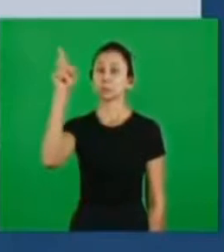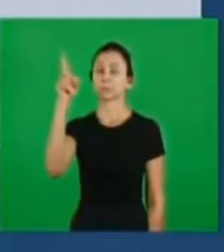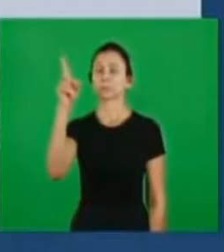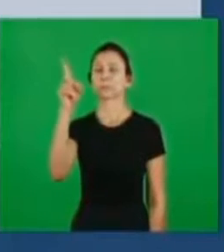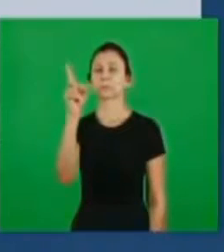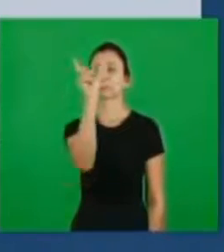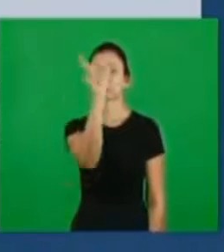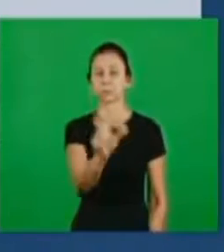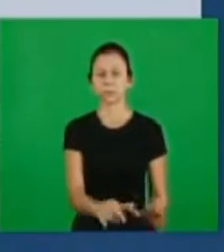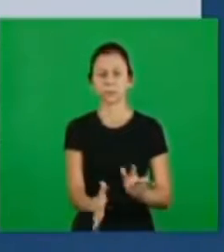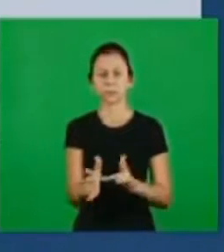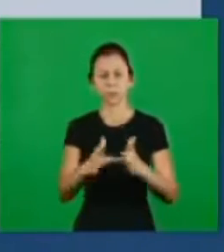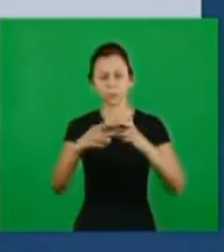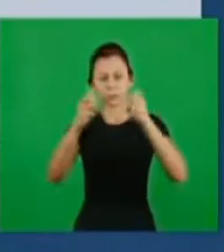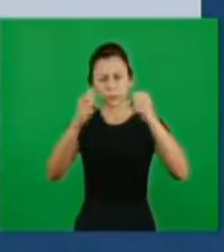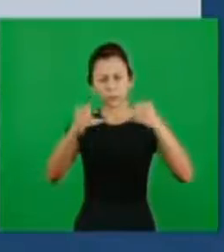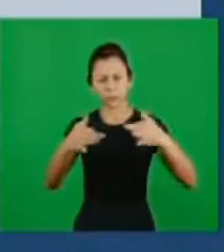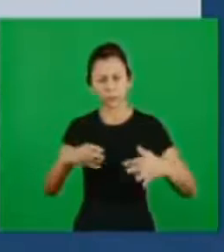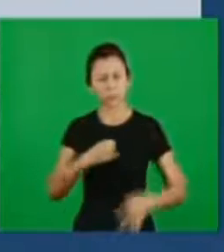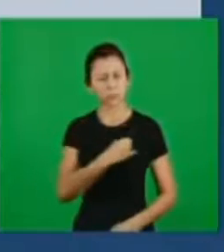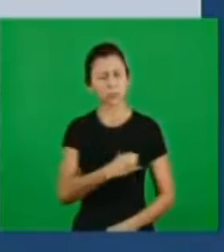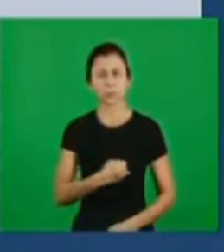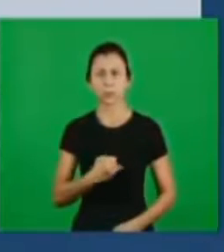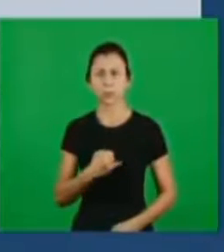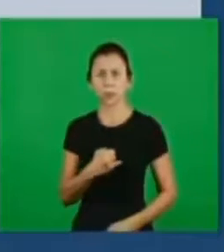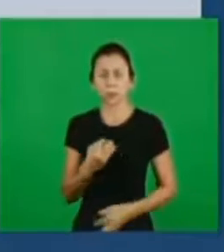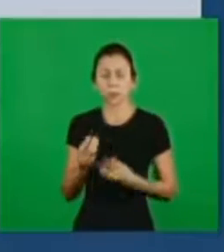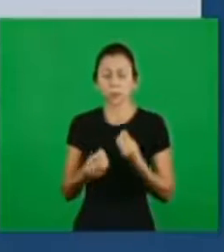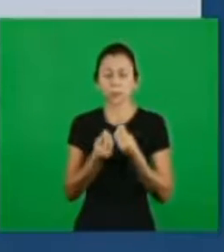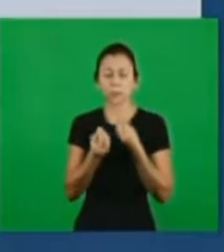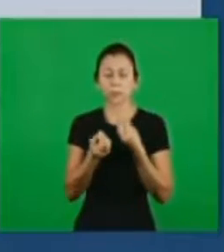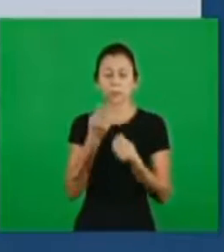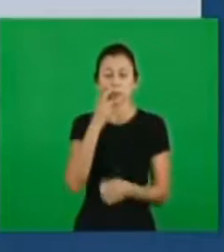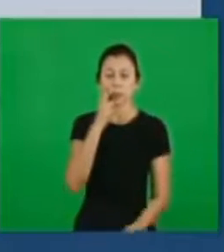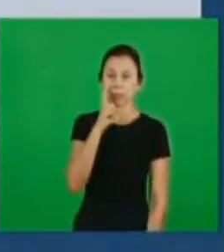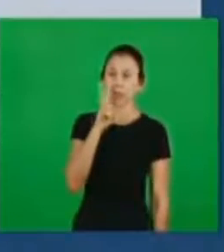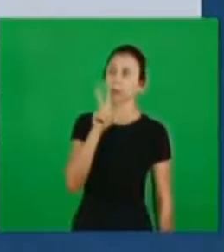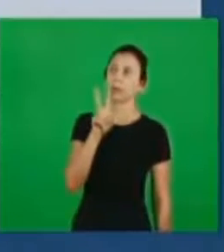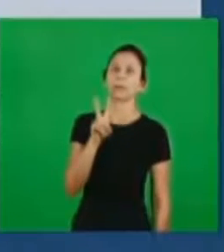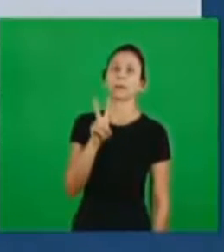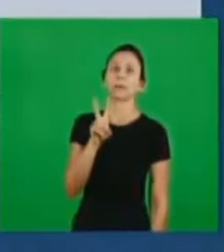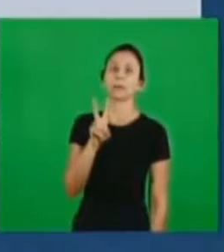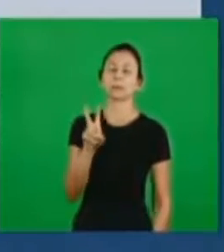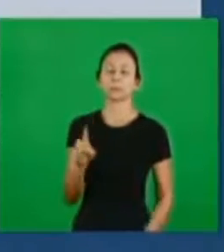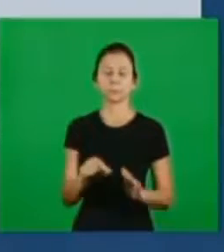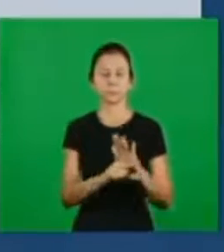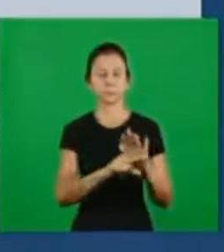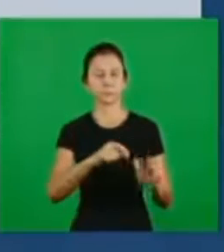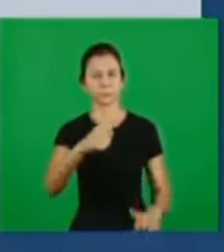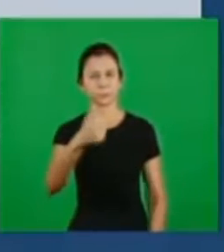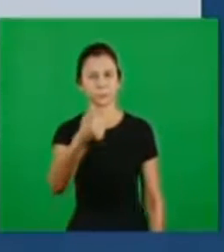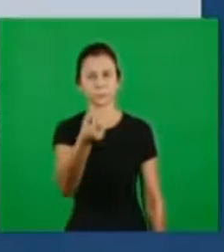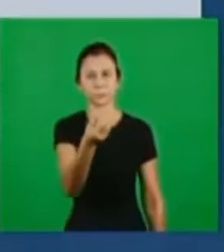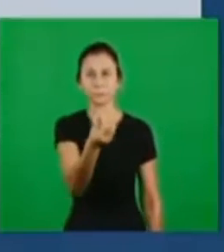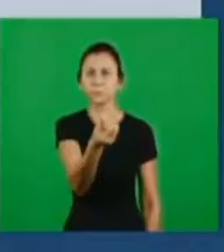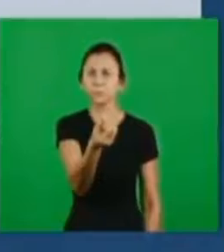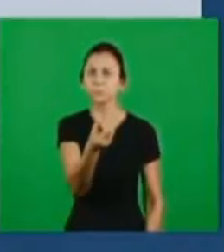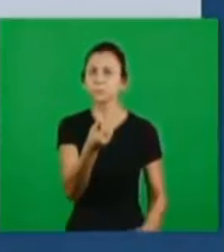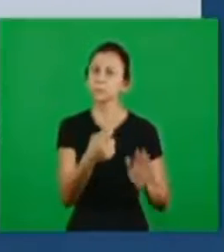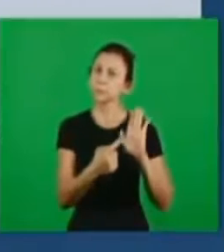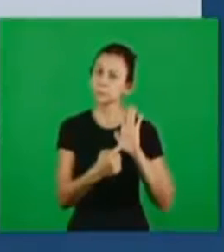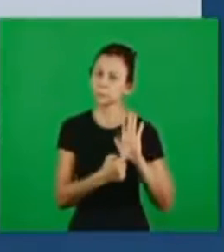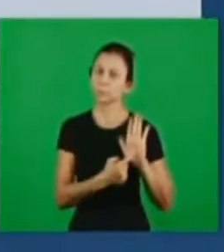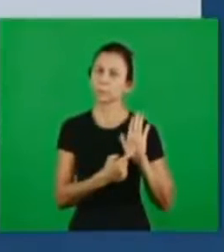So this was the position of the Lord Jesus that he described regarding the vision that he was having. And verse